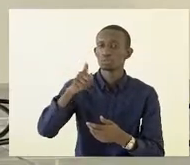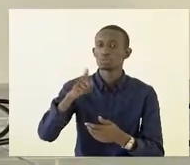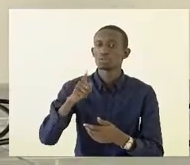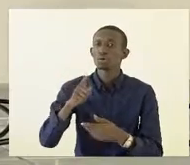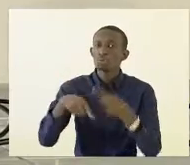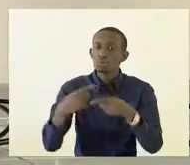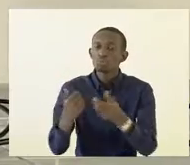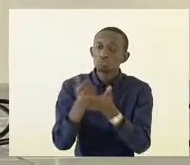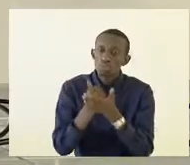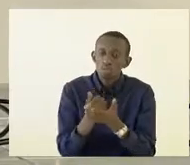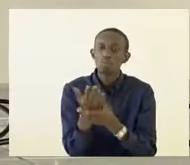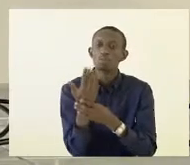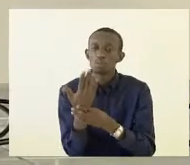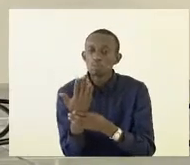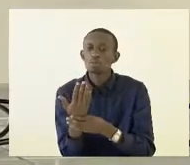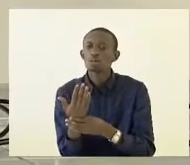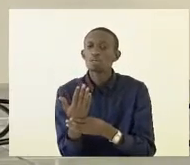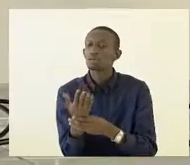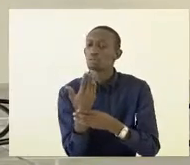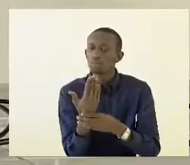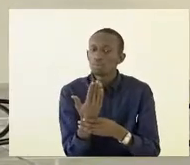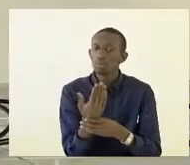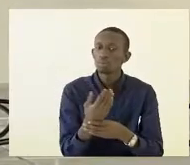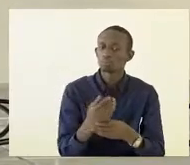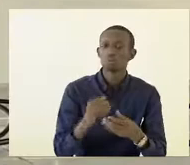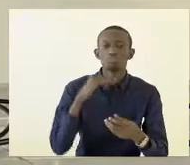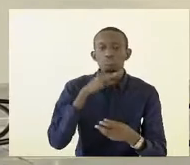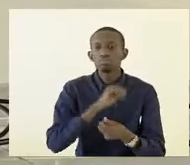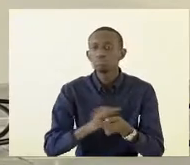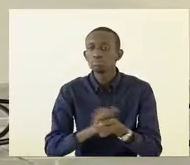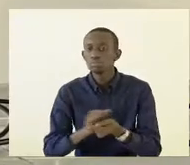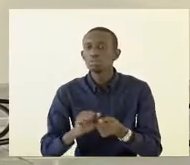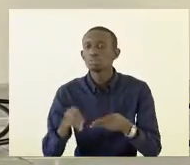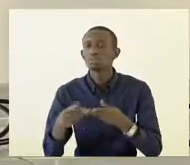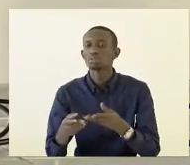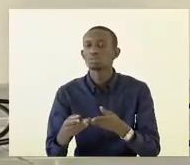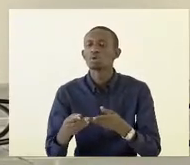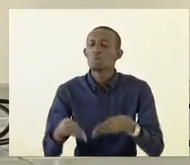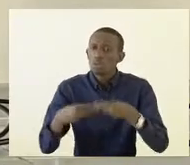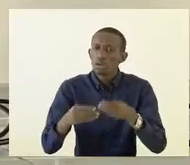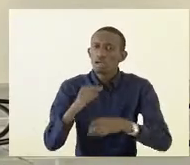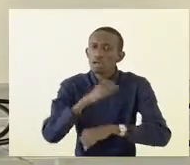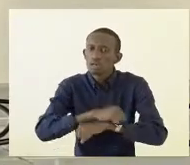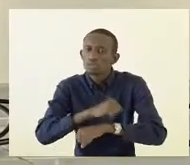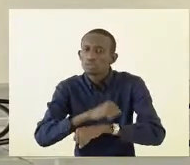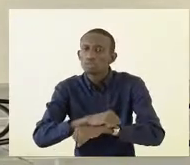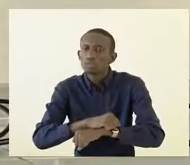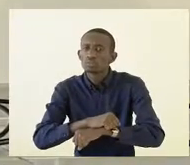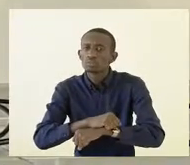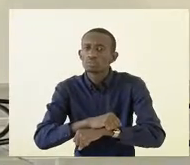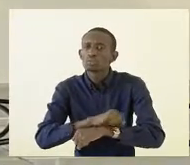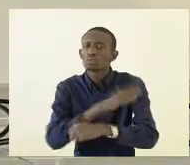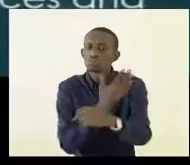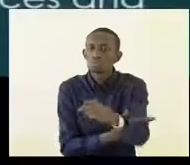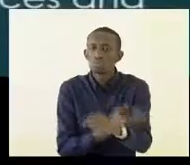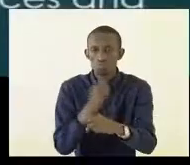same papers again. Now the question is, have you given schools the capacity to do that? And if you haven't, think about it.